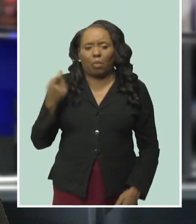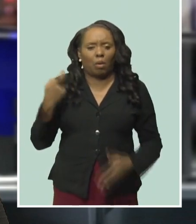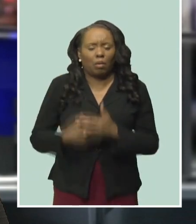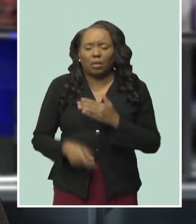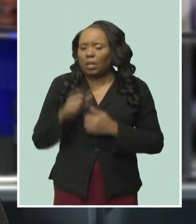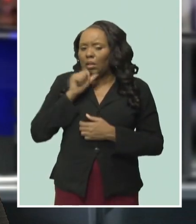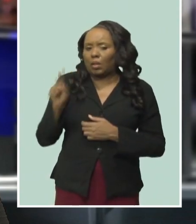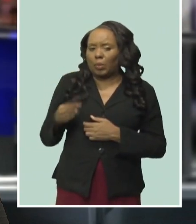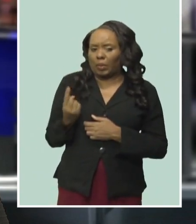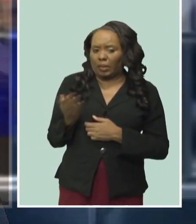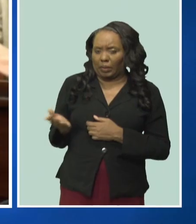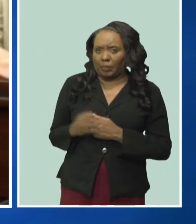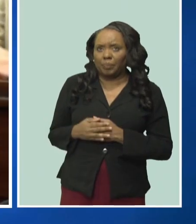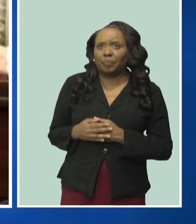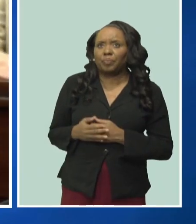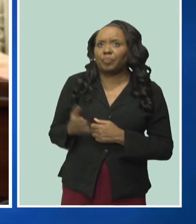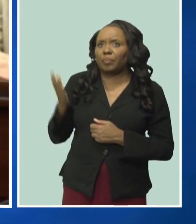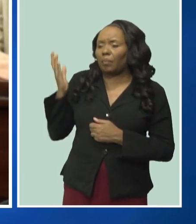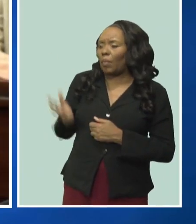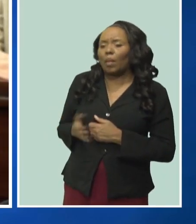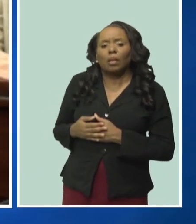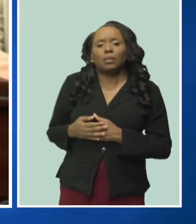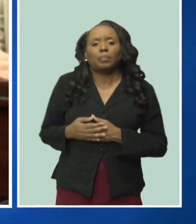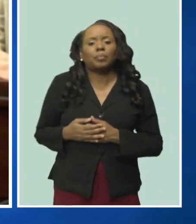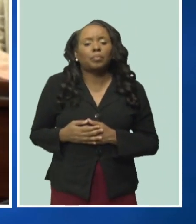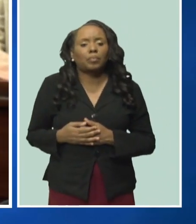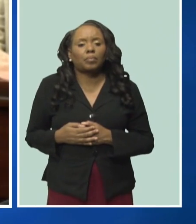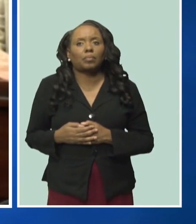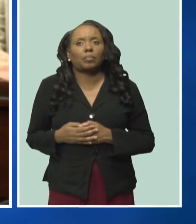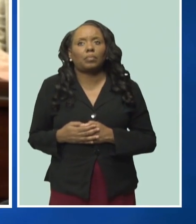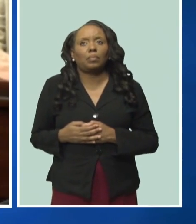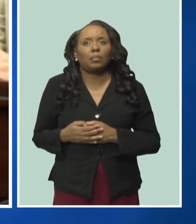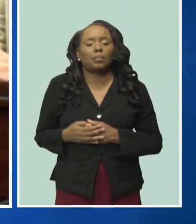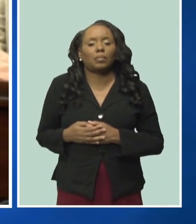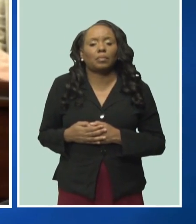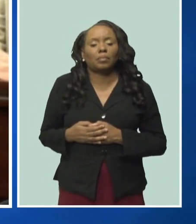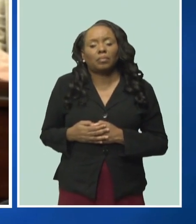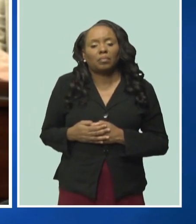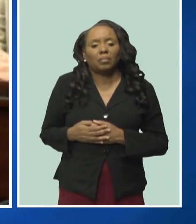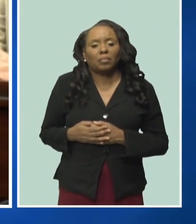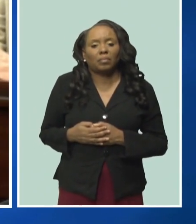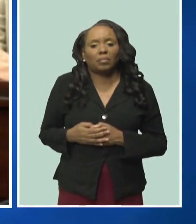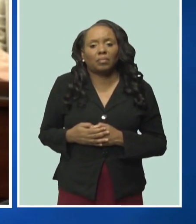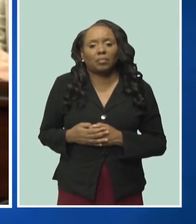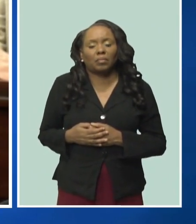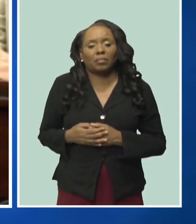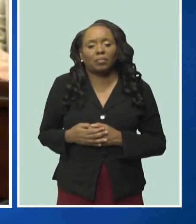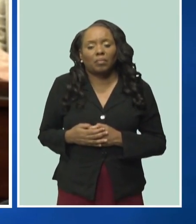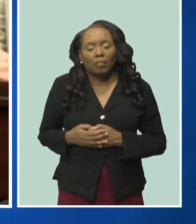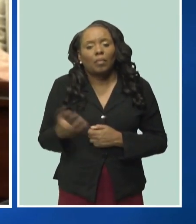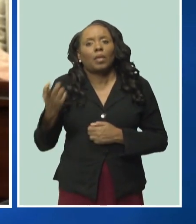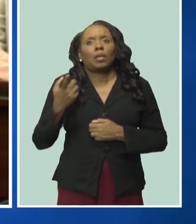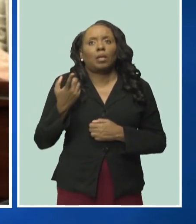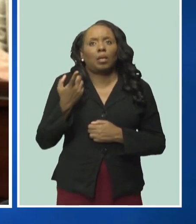factor. A tin of corned beef average is about $6 per tin. And at 3%, the higher end,